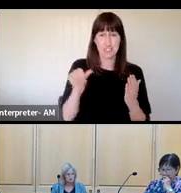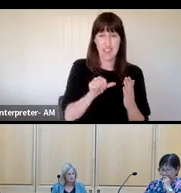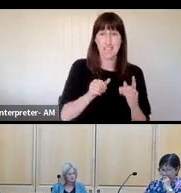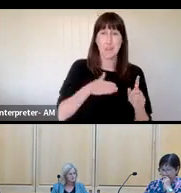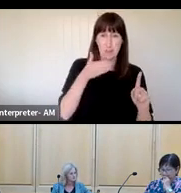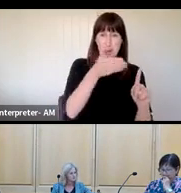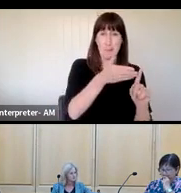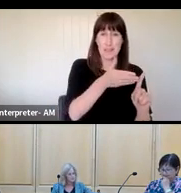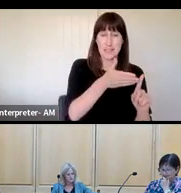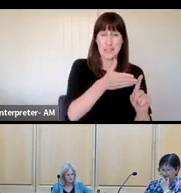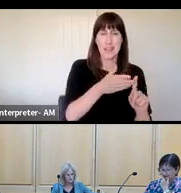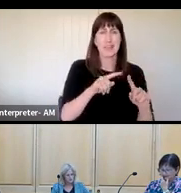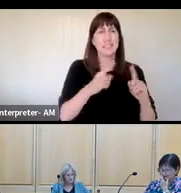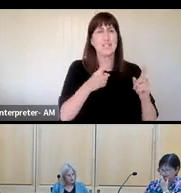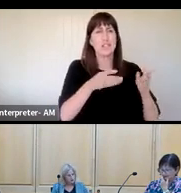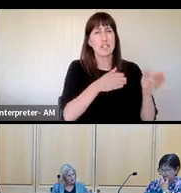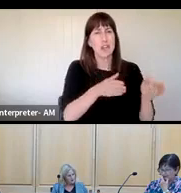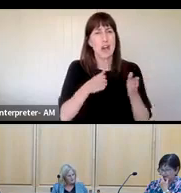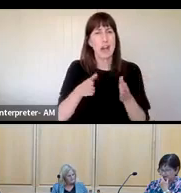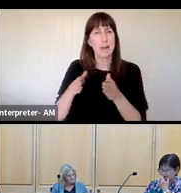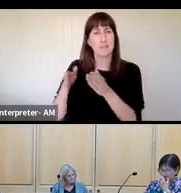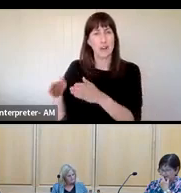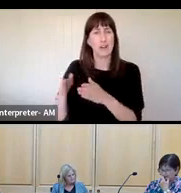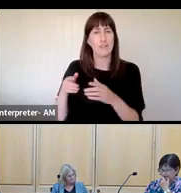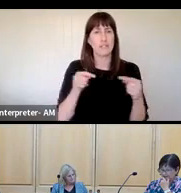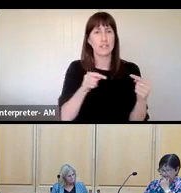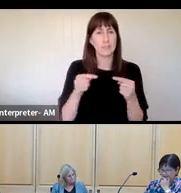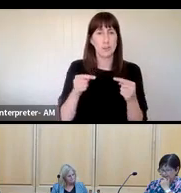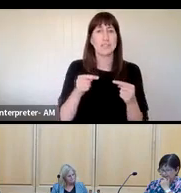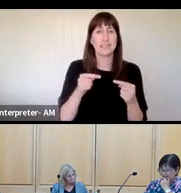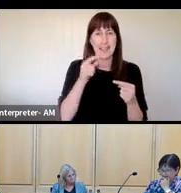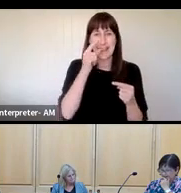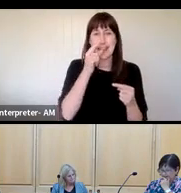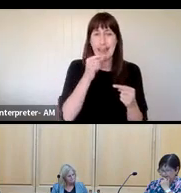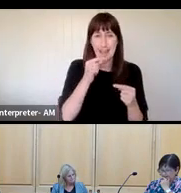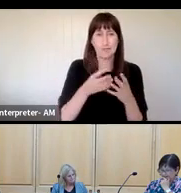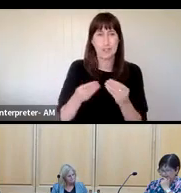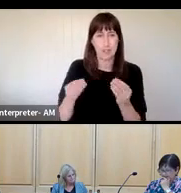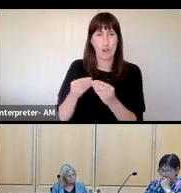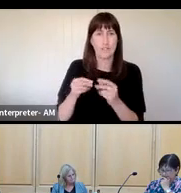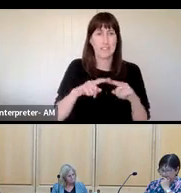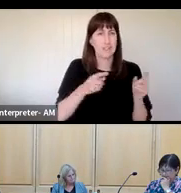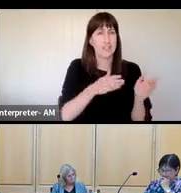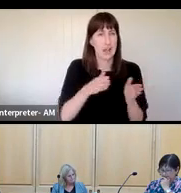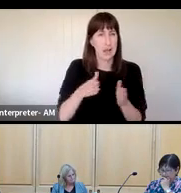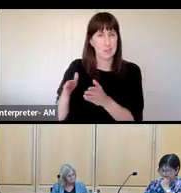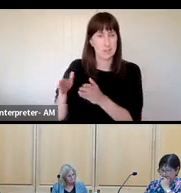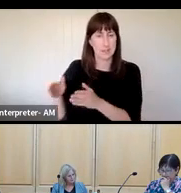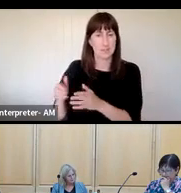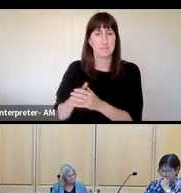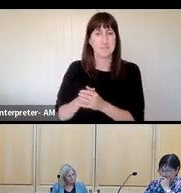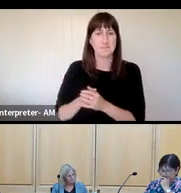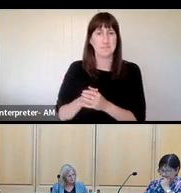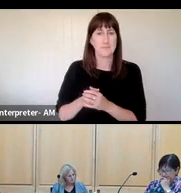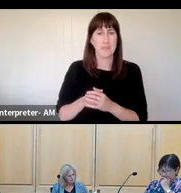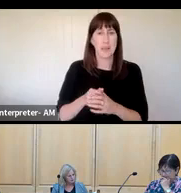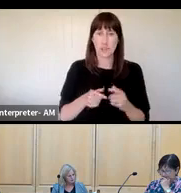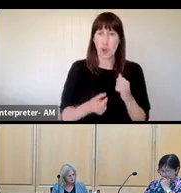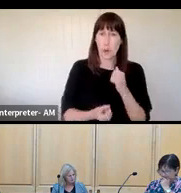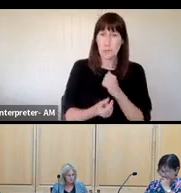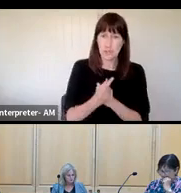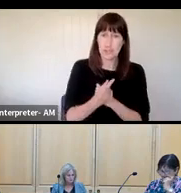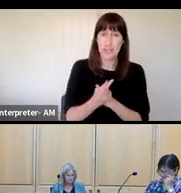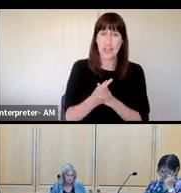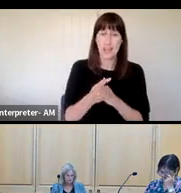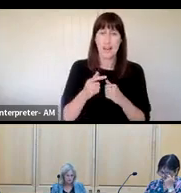different types of disputes that the scheme can resolve. There is an opportunity for resolution